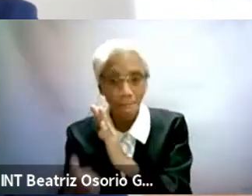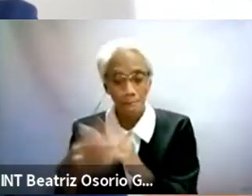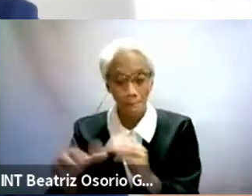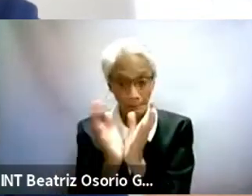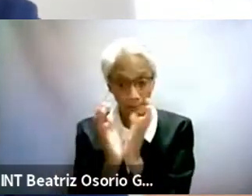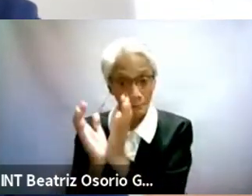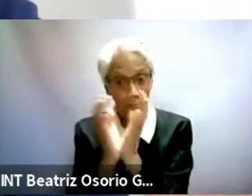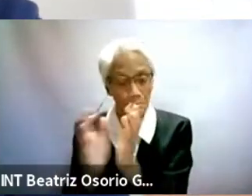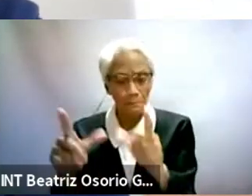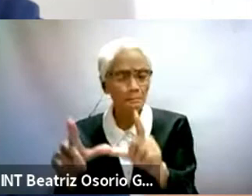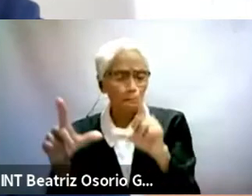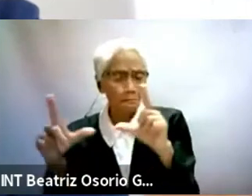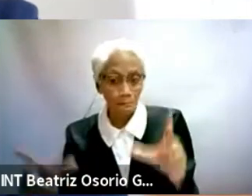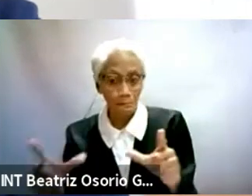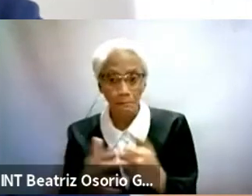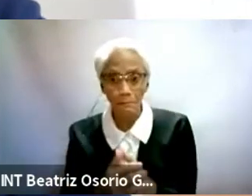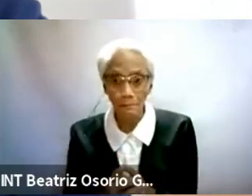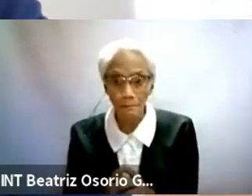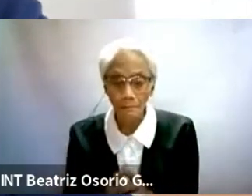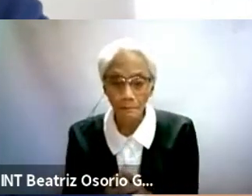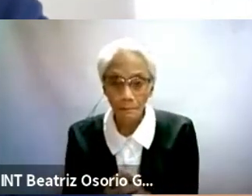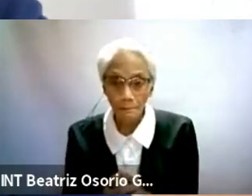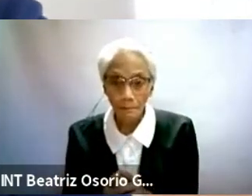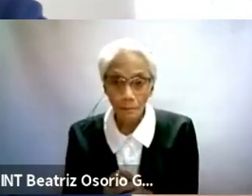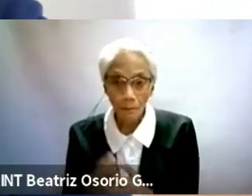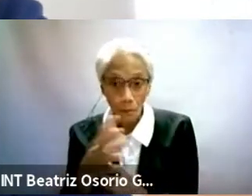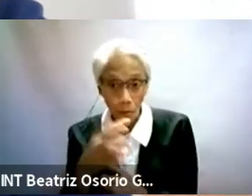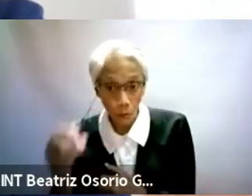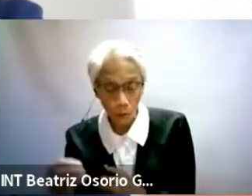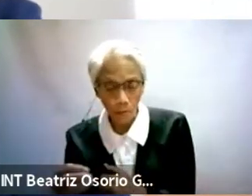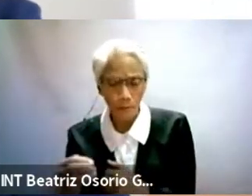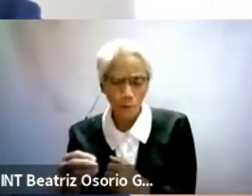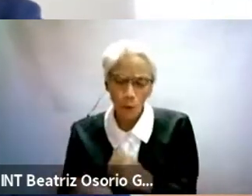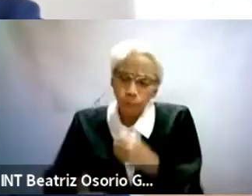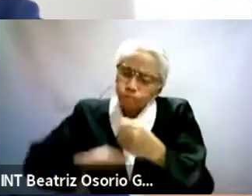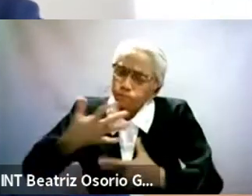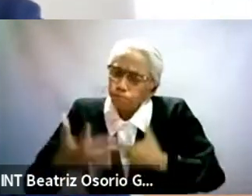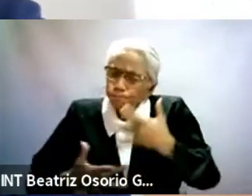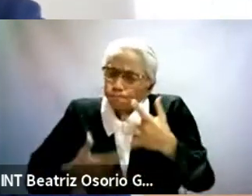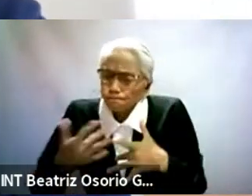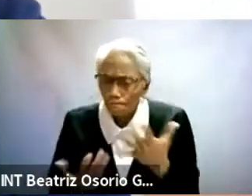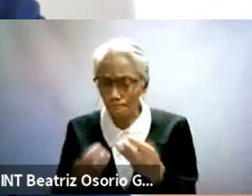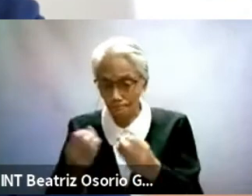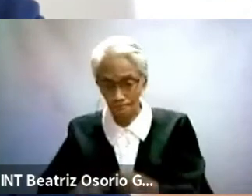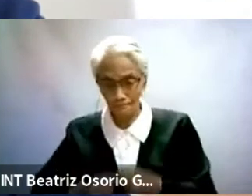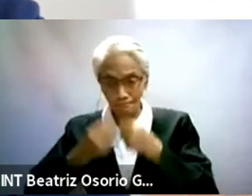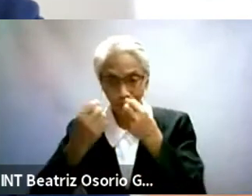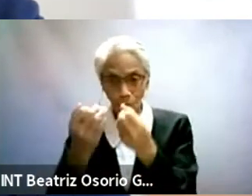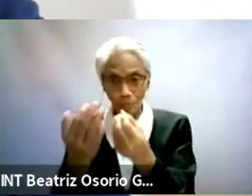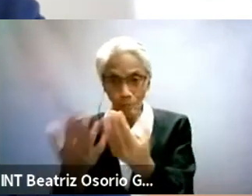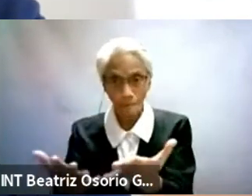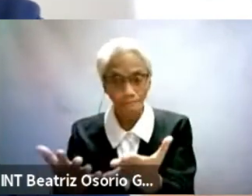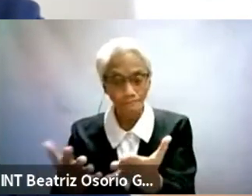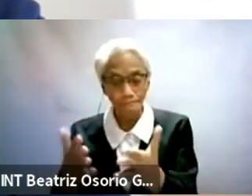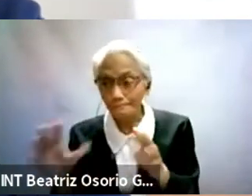right across the globe. An overwhelming number of written submissions and scores of